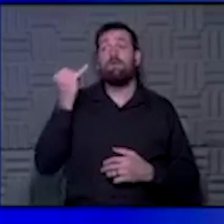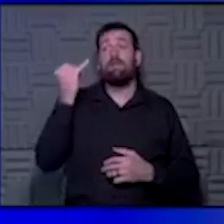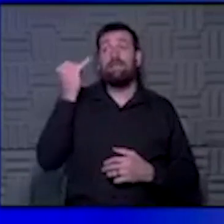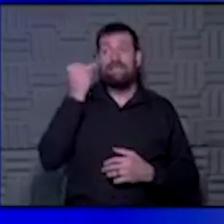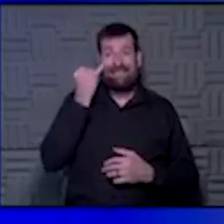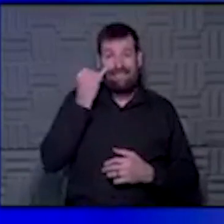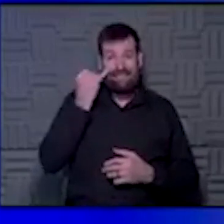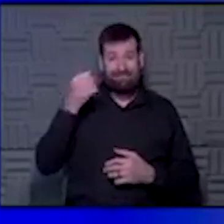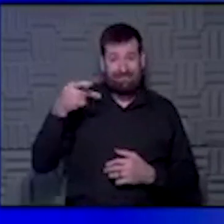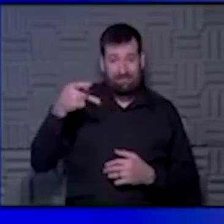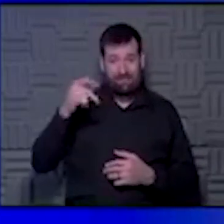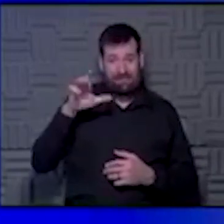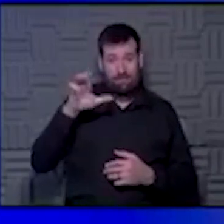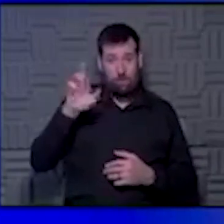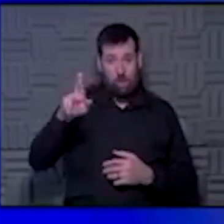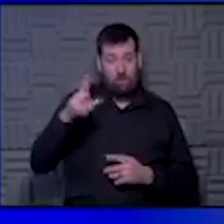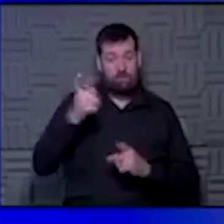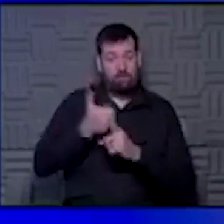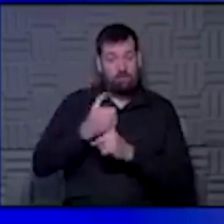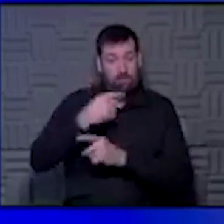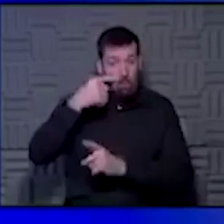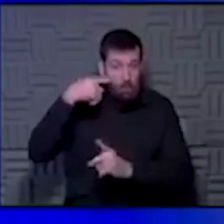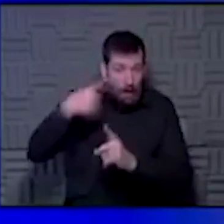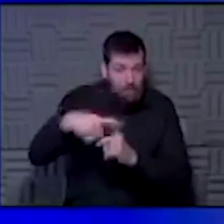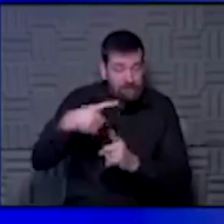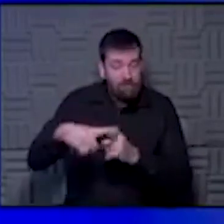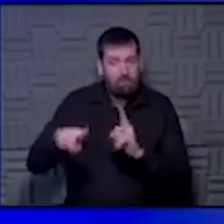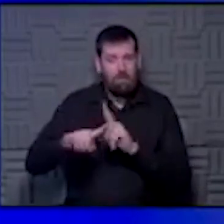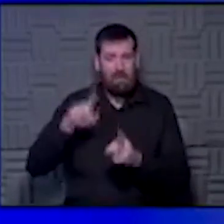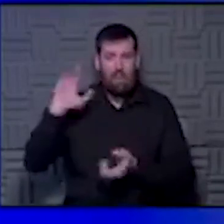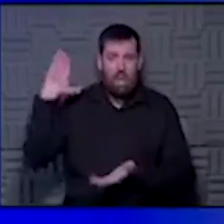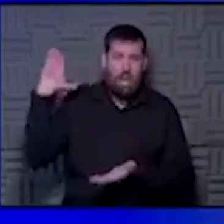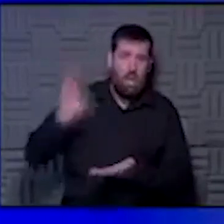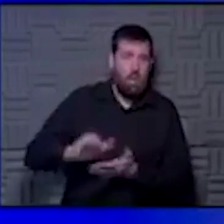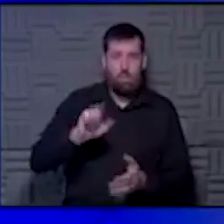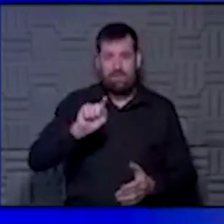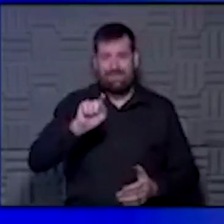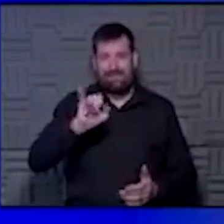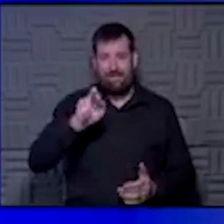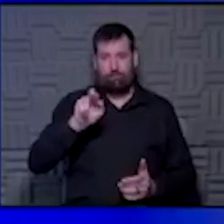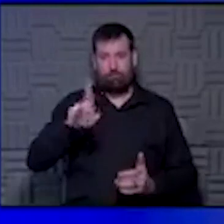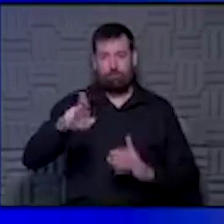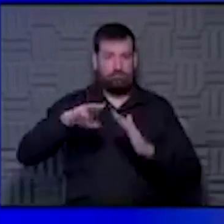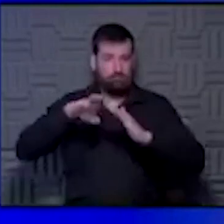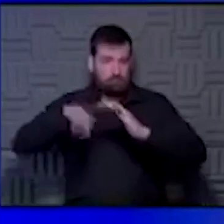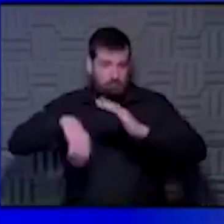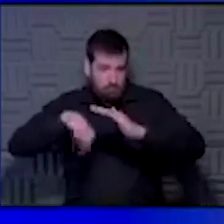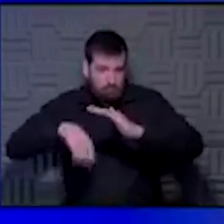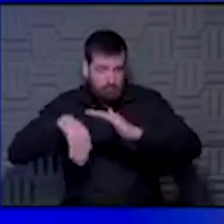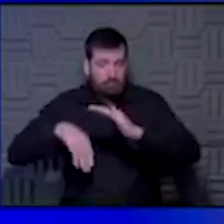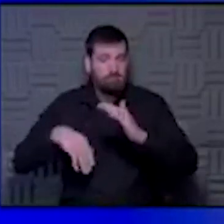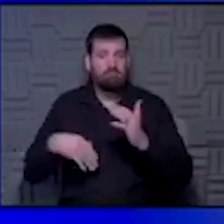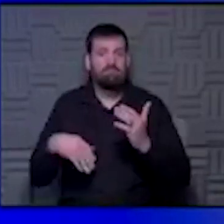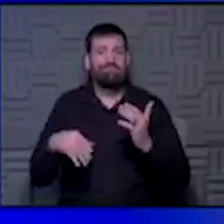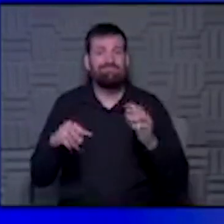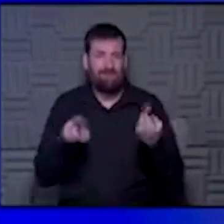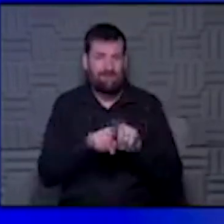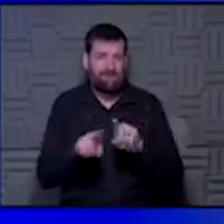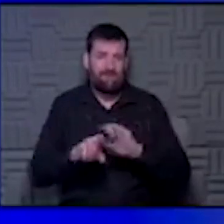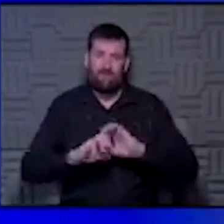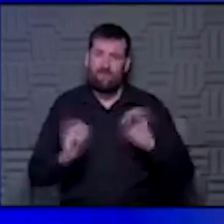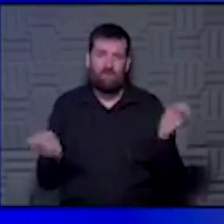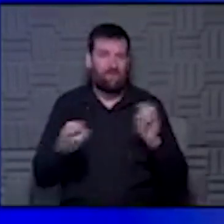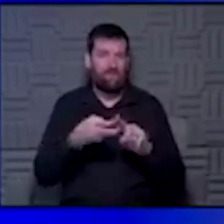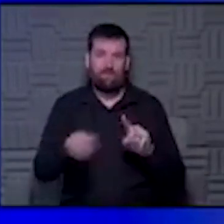is still positive, but very low titer, again, below a certain threshold, there's also no transmissibility.